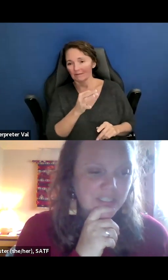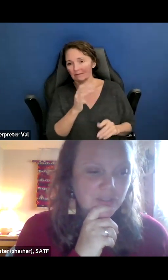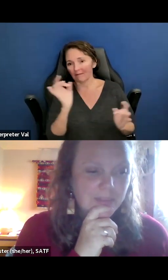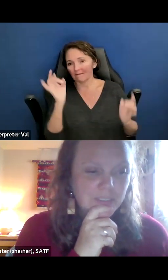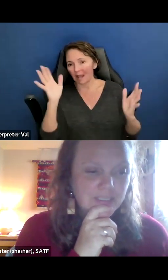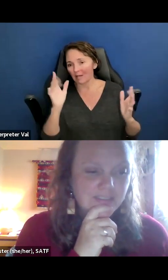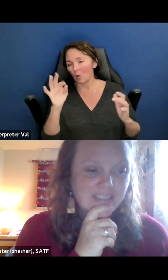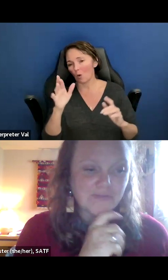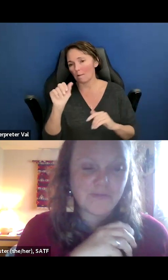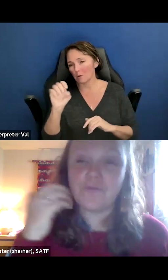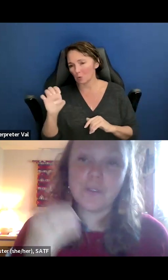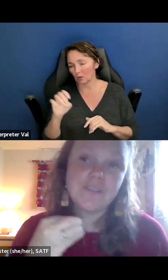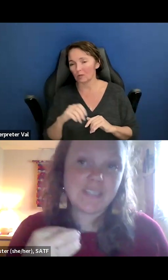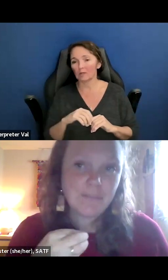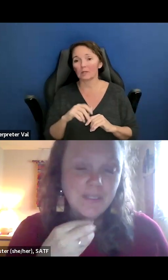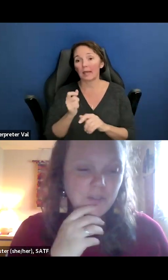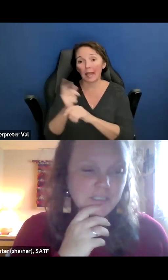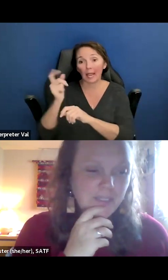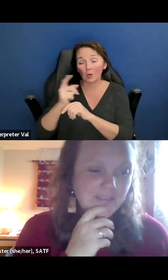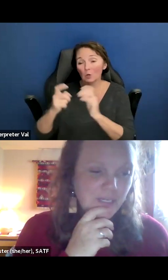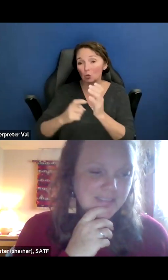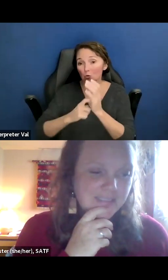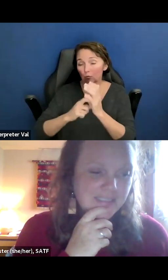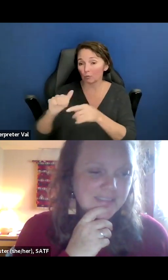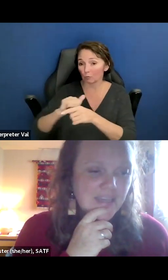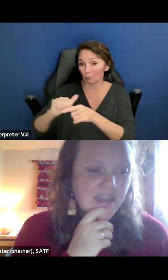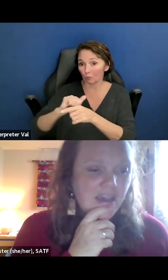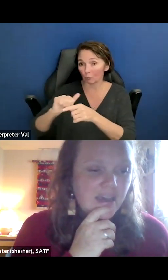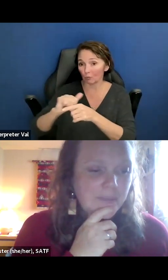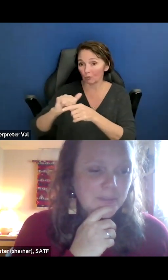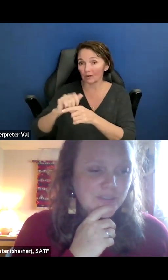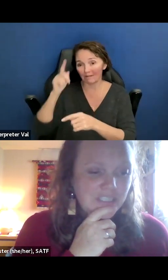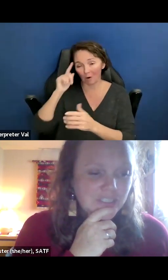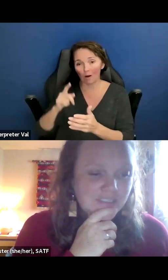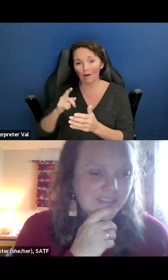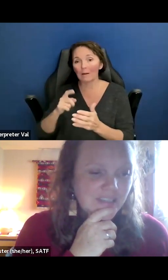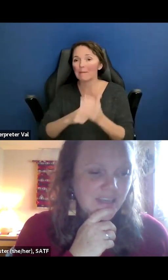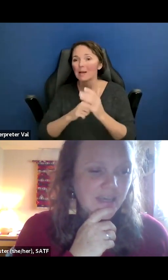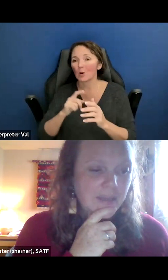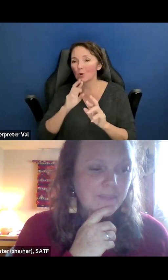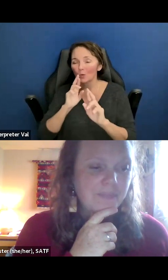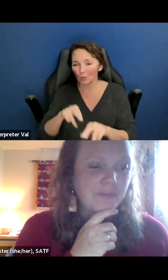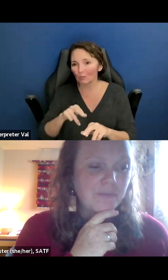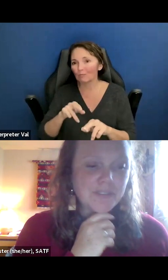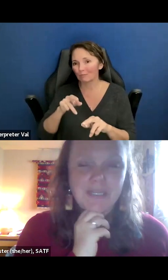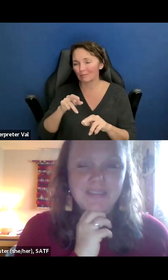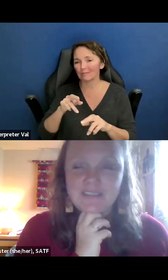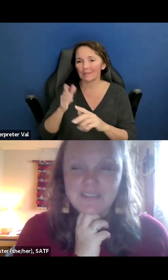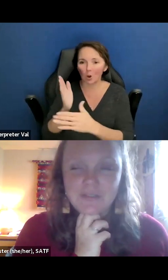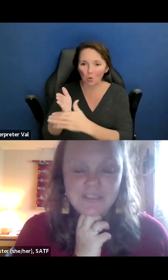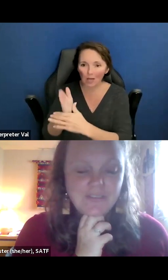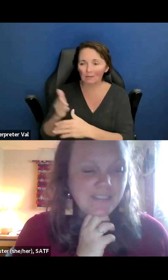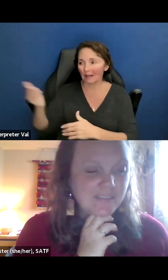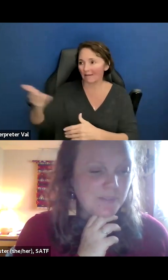to confidential options as a formal step in your response processes and procedures. When responding